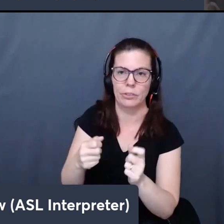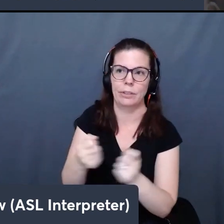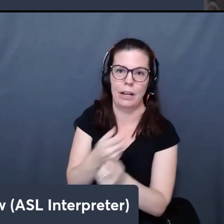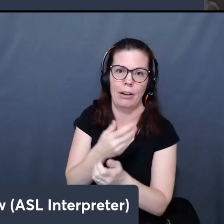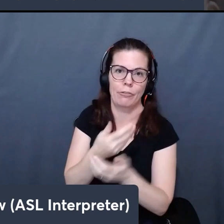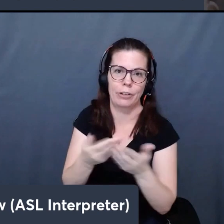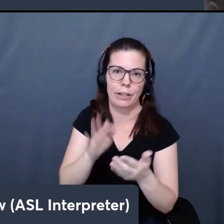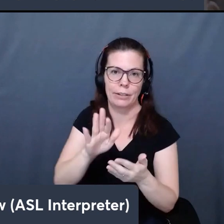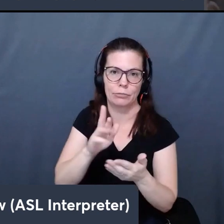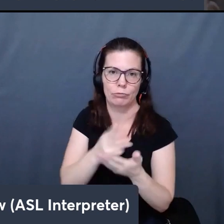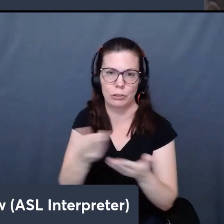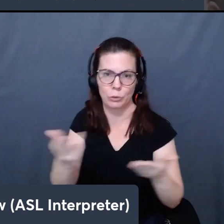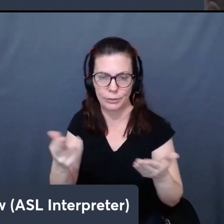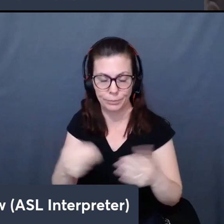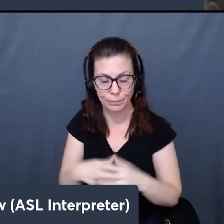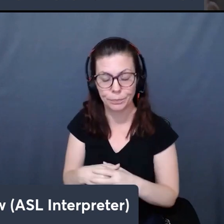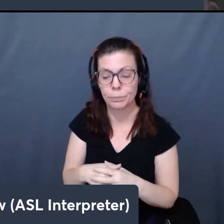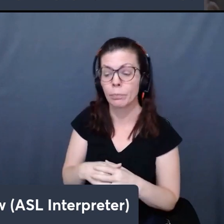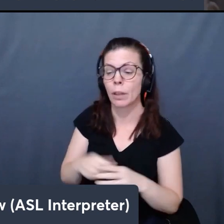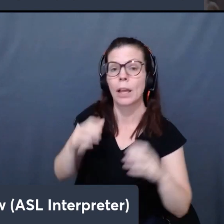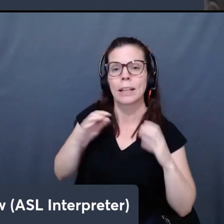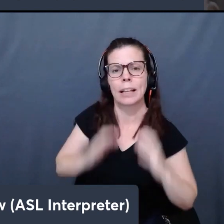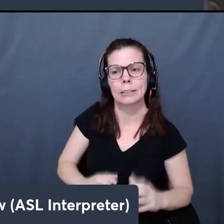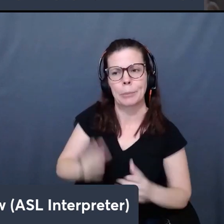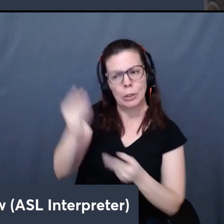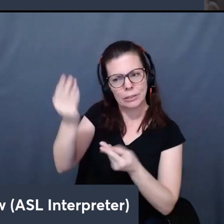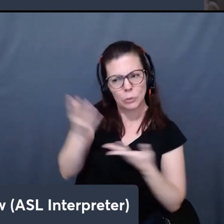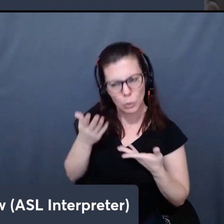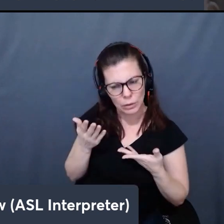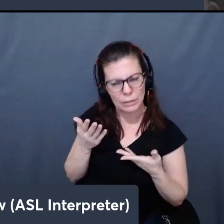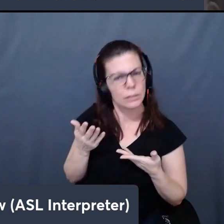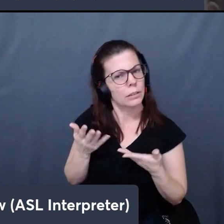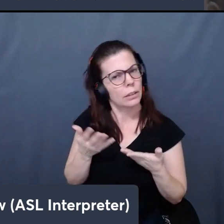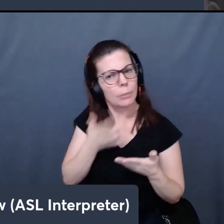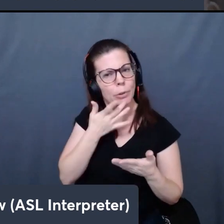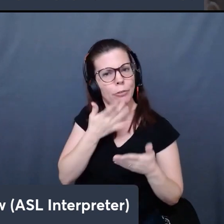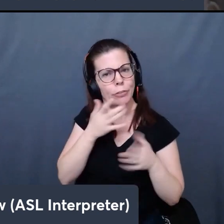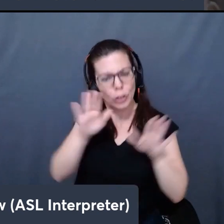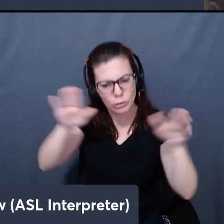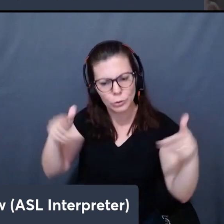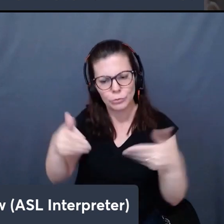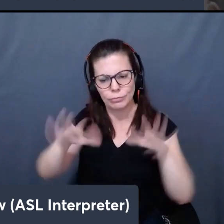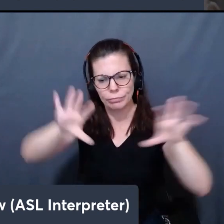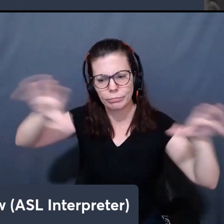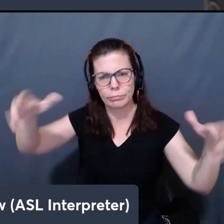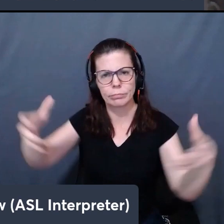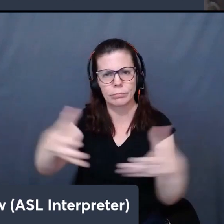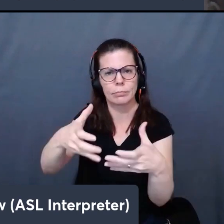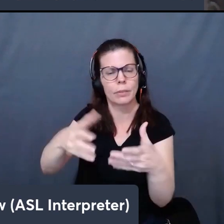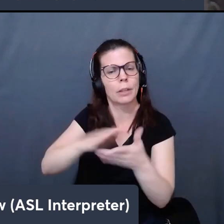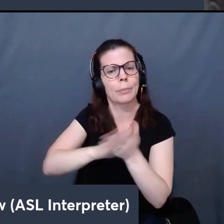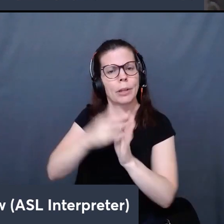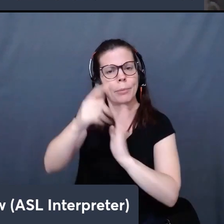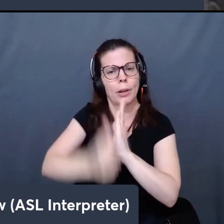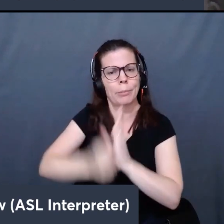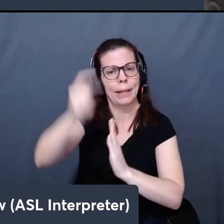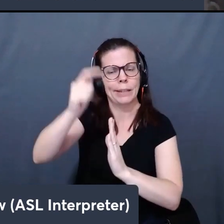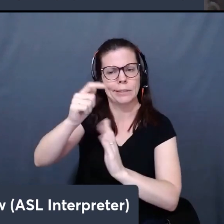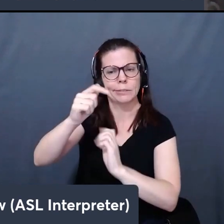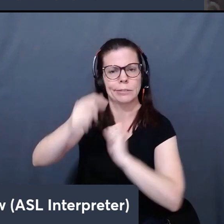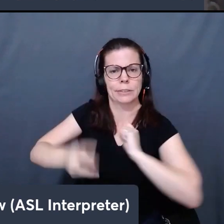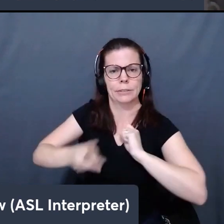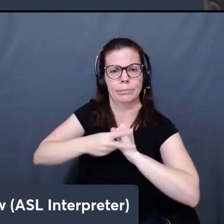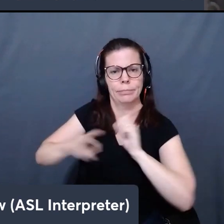resource. Mhm. Customers came and told us that they want to centralize and automate the experience of creating backups across